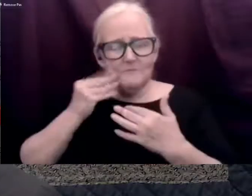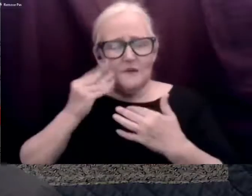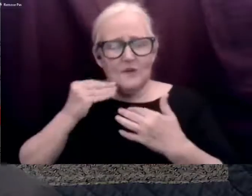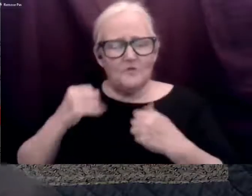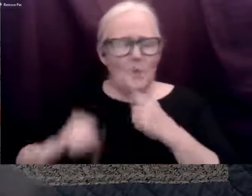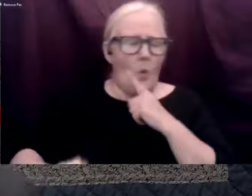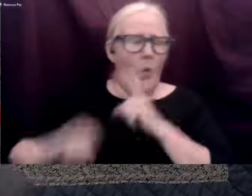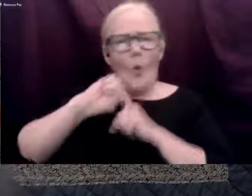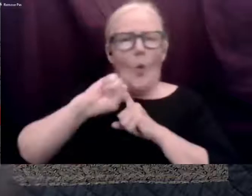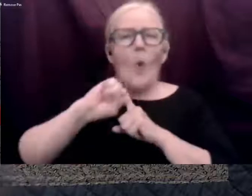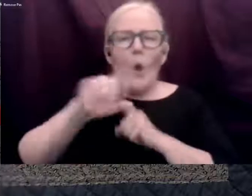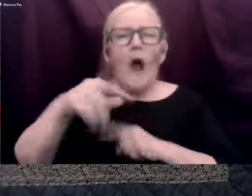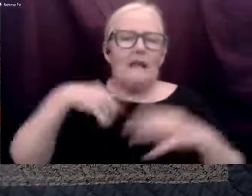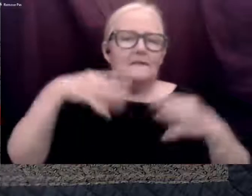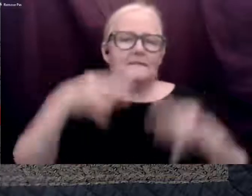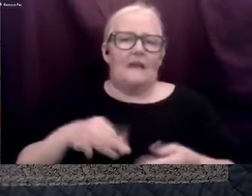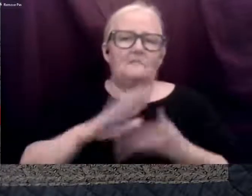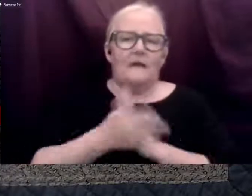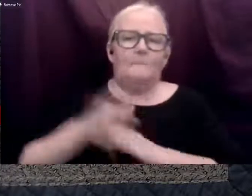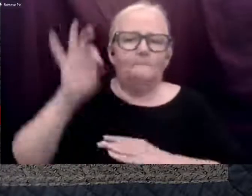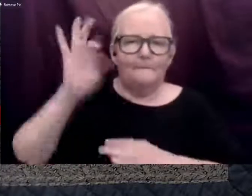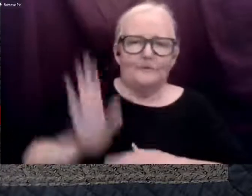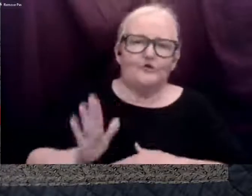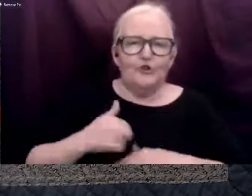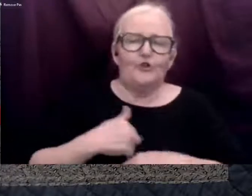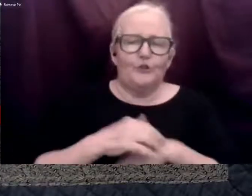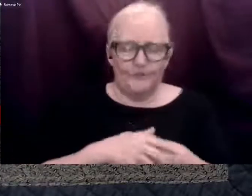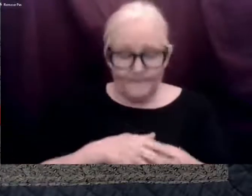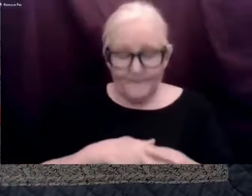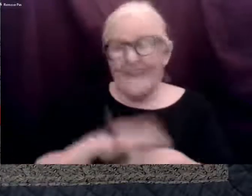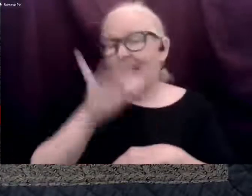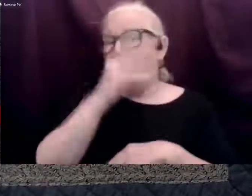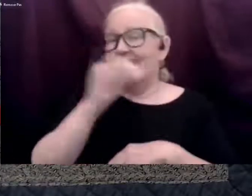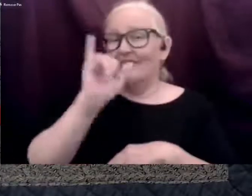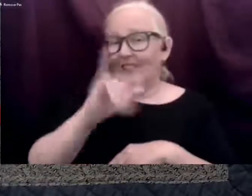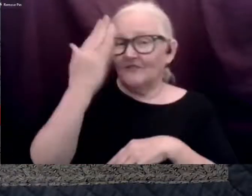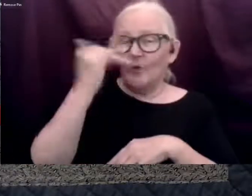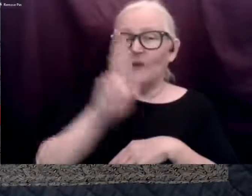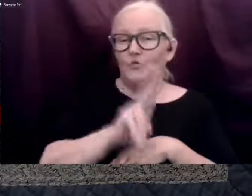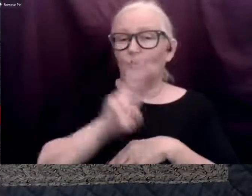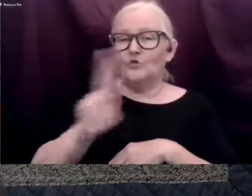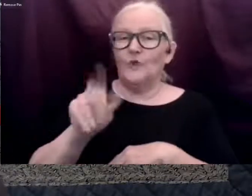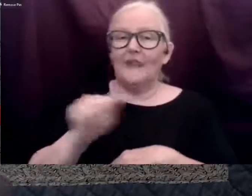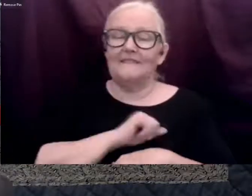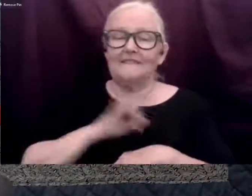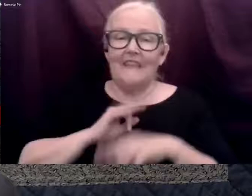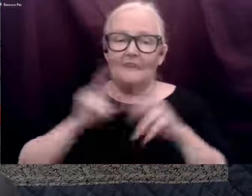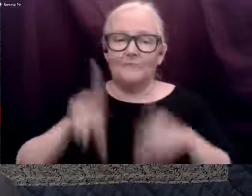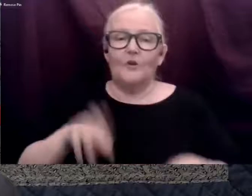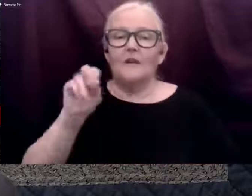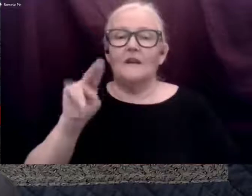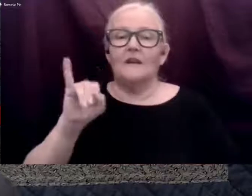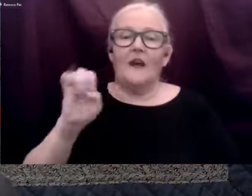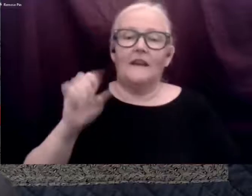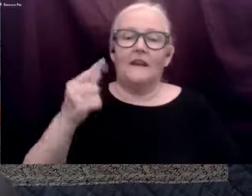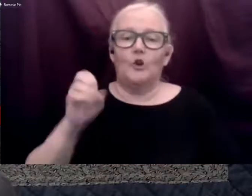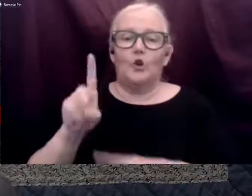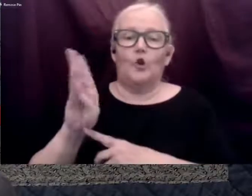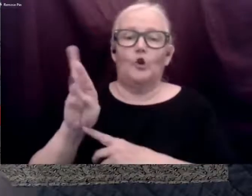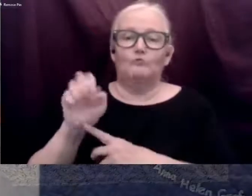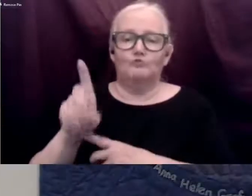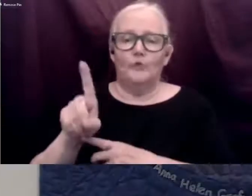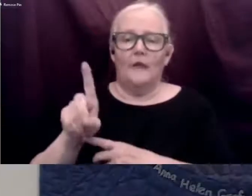are also why UUA staff member Connie Goodbread developed the following phrase: